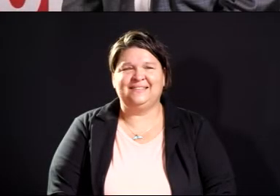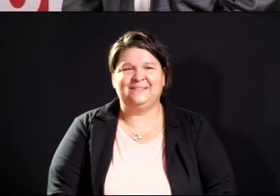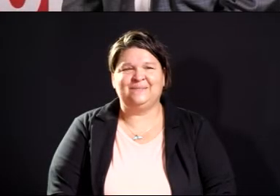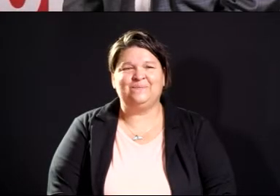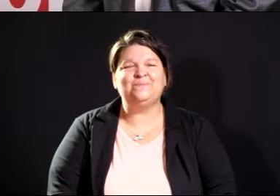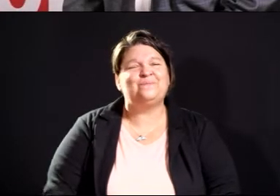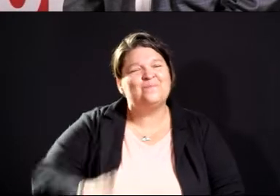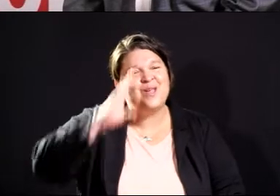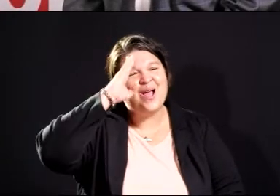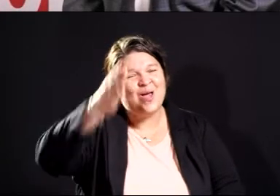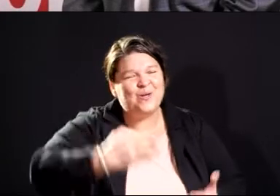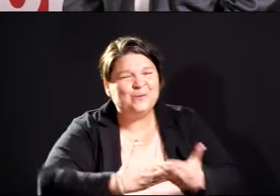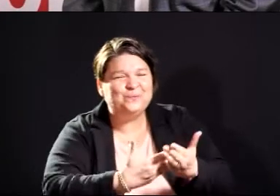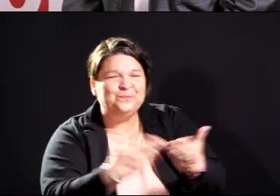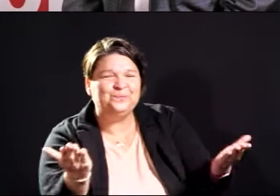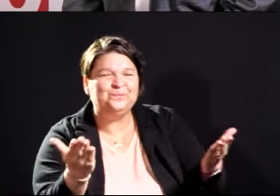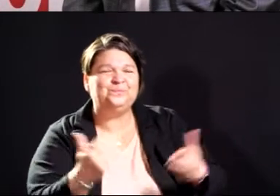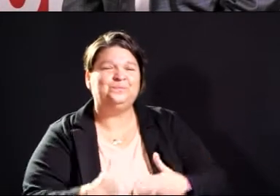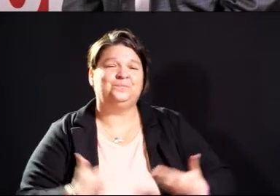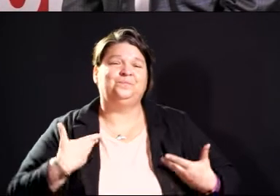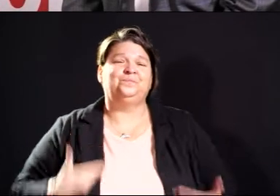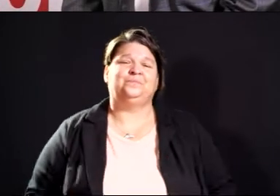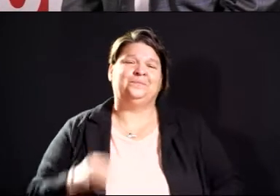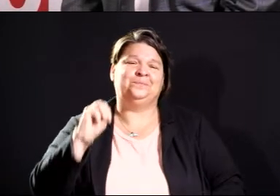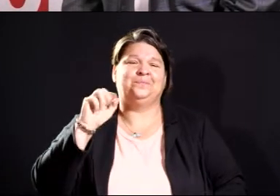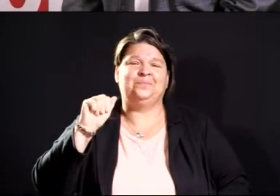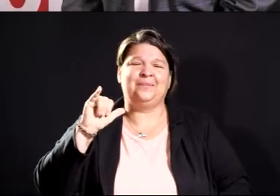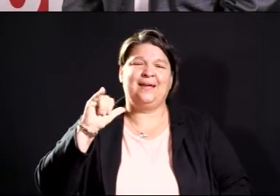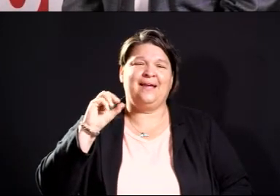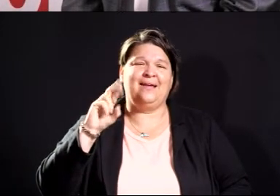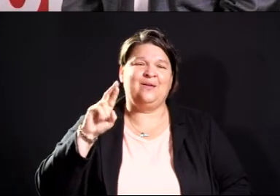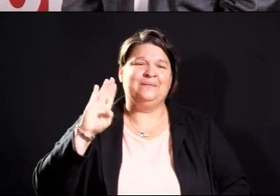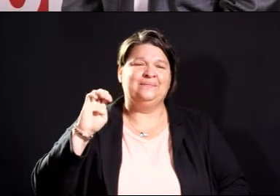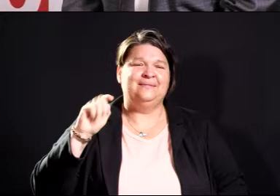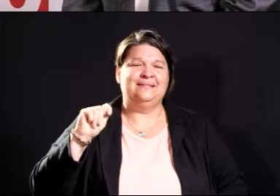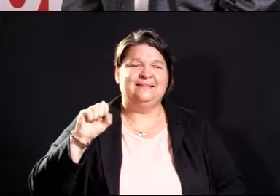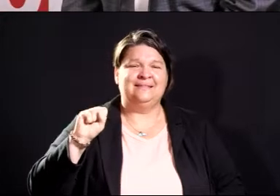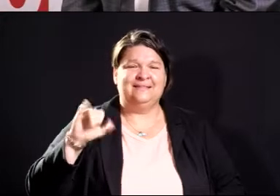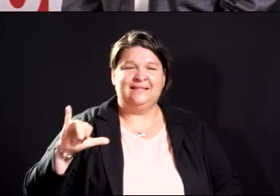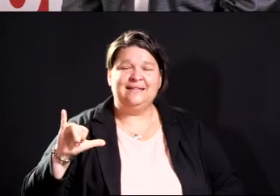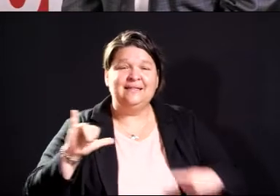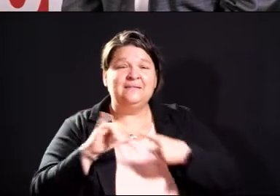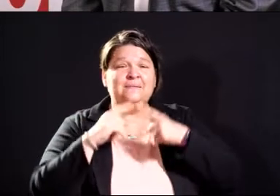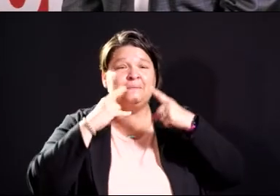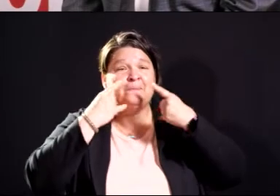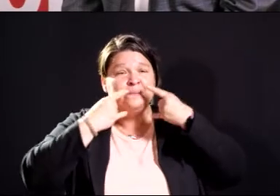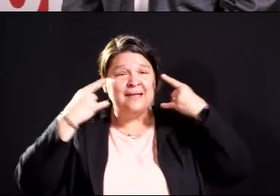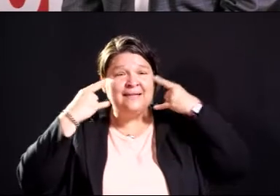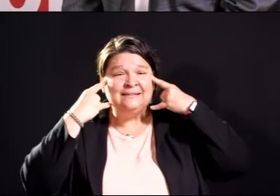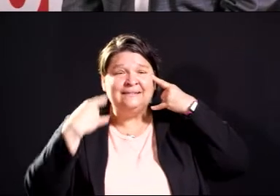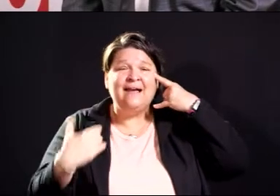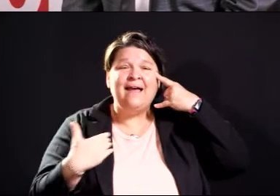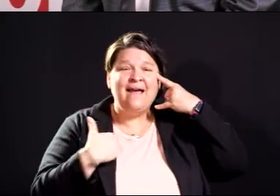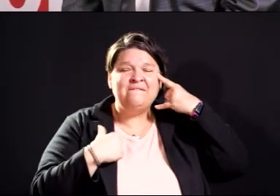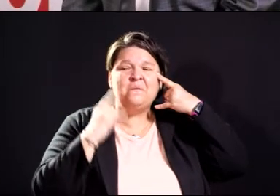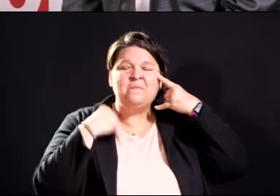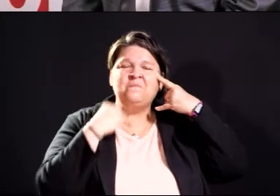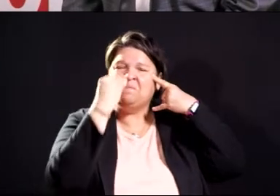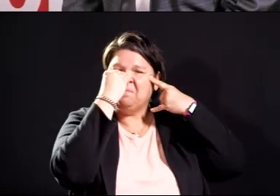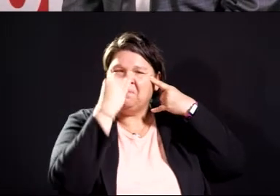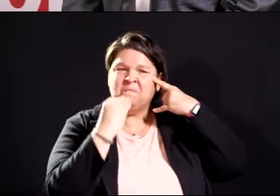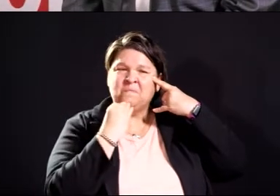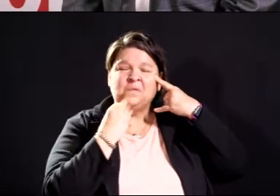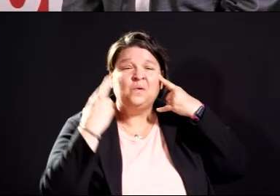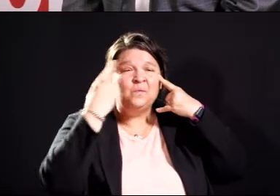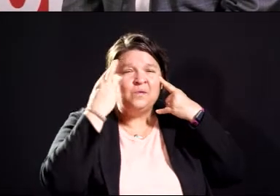Hi, everybody. It's Mayor Betsy. And I've got my mask on, but I'm going to take it down so you can hear me clearer. Thanks for joining us today as we